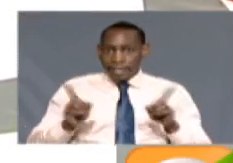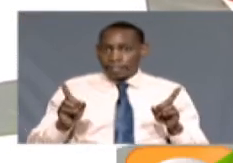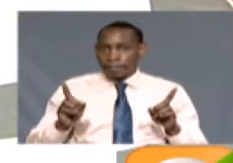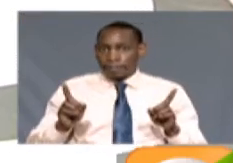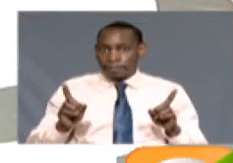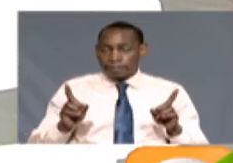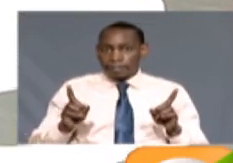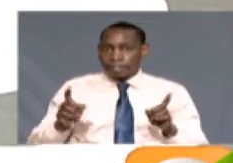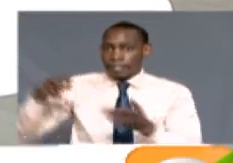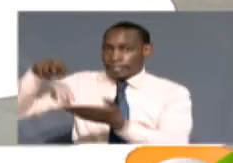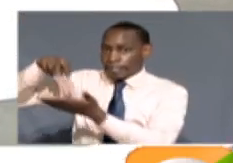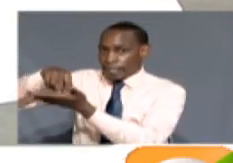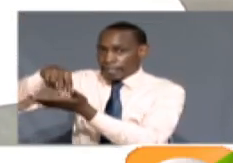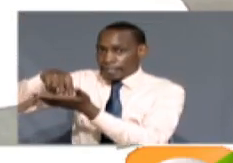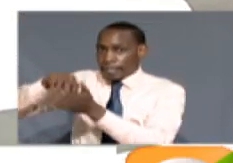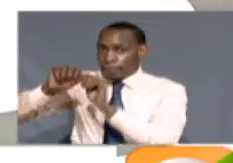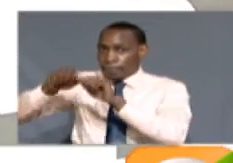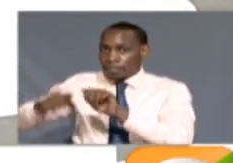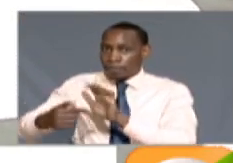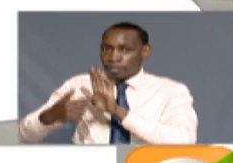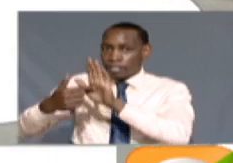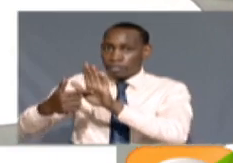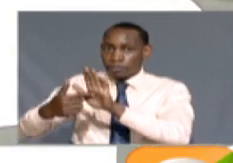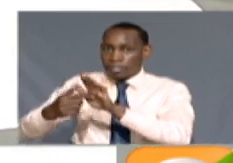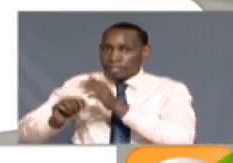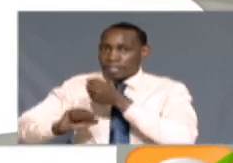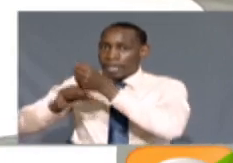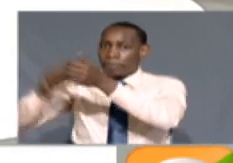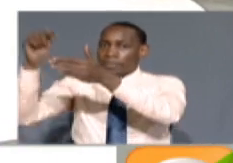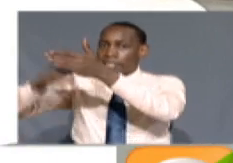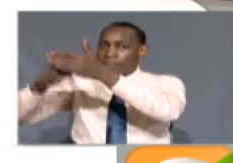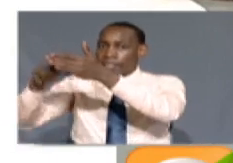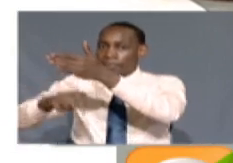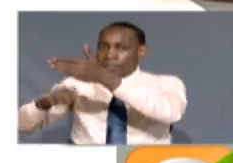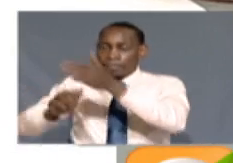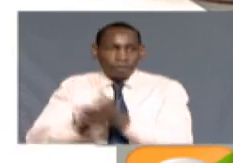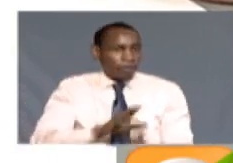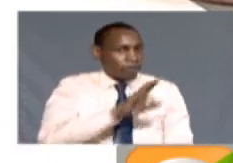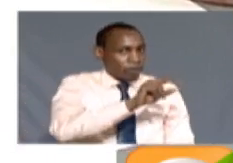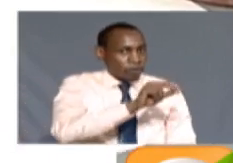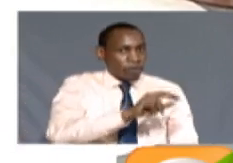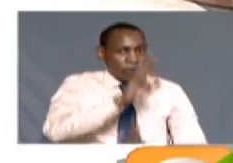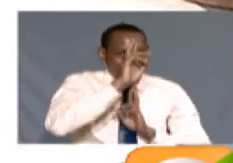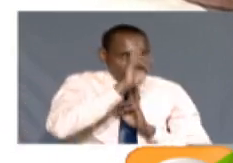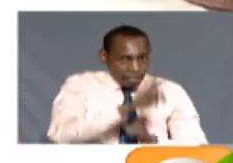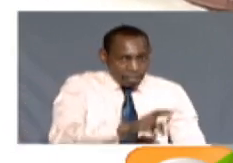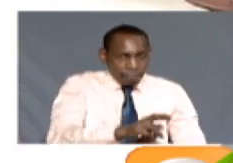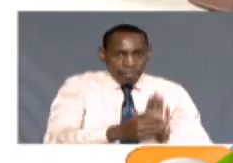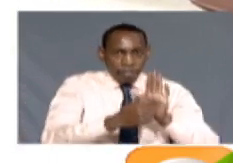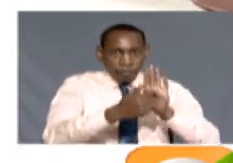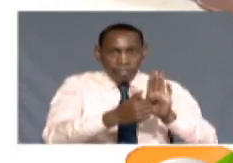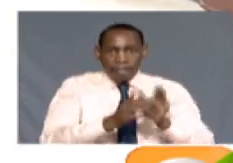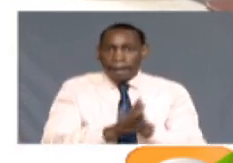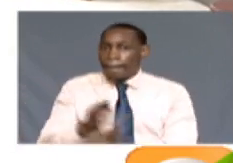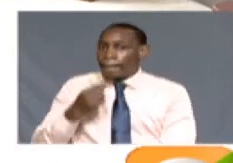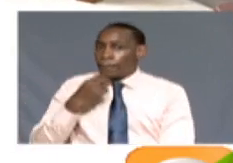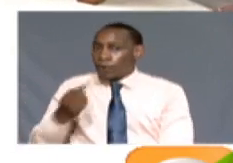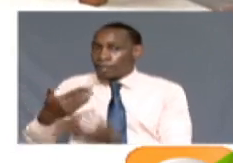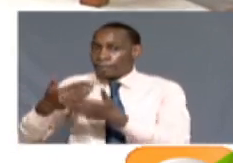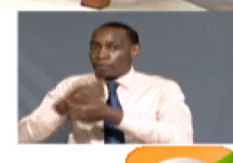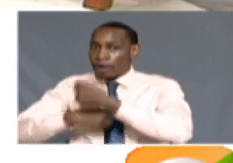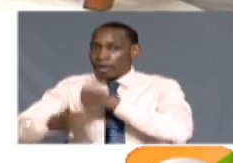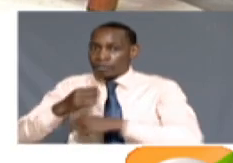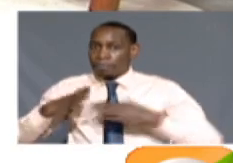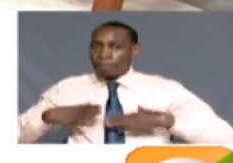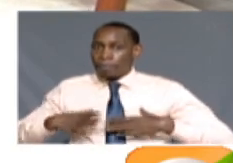what standing up could be a sign of sycophancy. Not sycophancy. Yes. It's a respect to a symbol. No, Moi used to do that. People